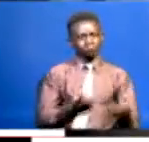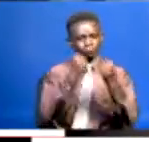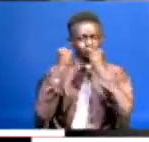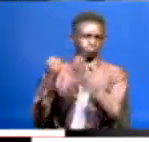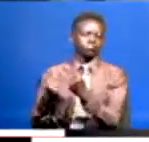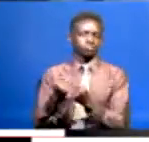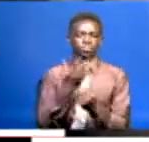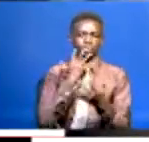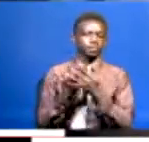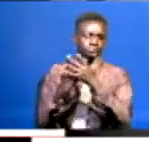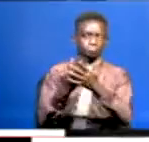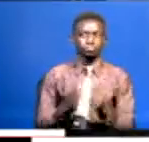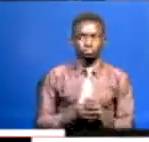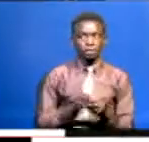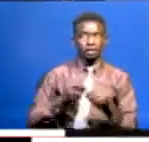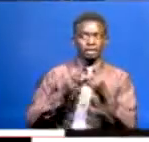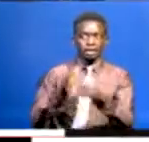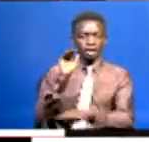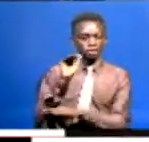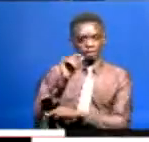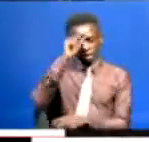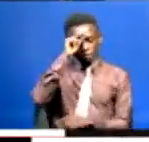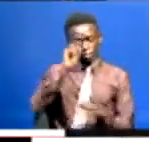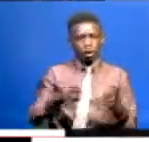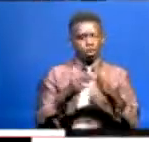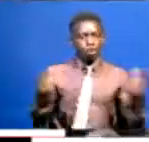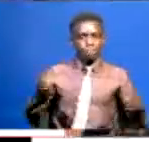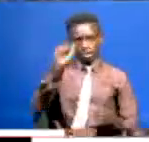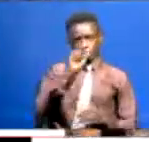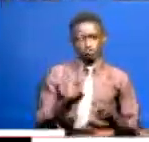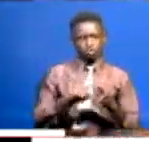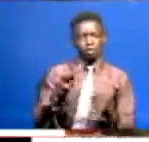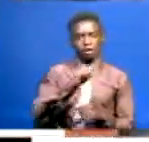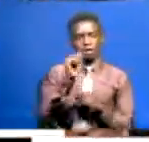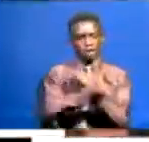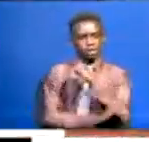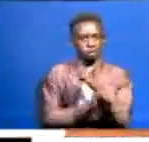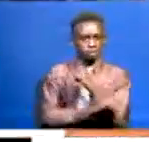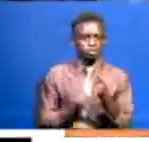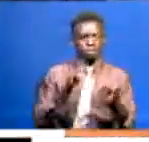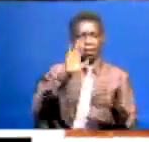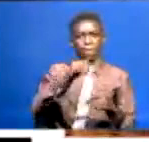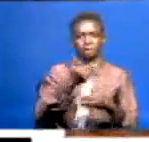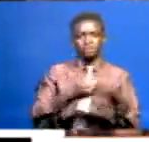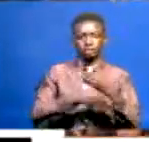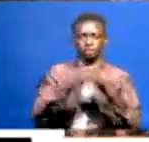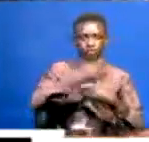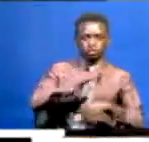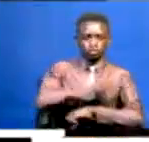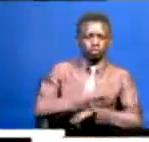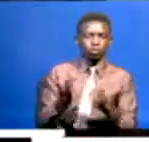also calling on the government to open up the region to the rest of the country by constructing schools and roads, among other